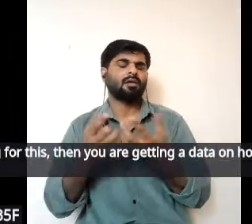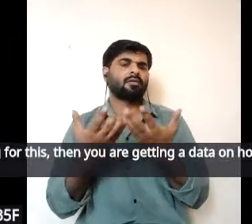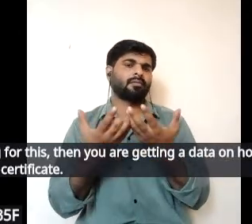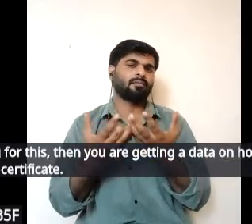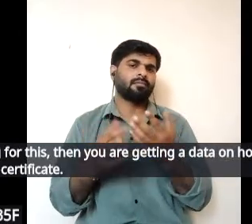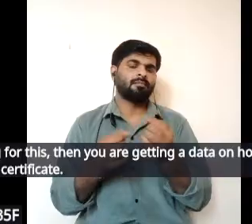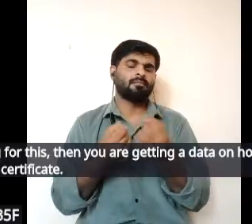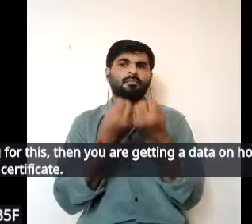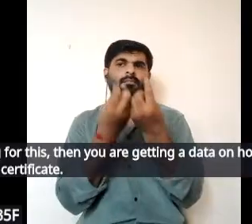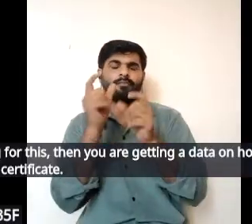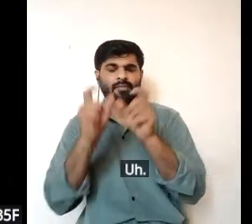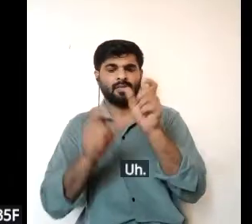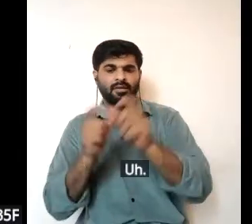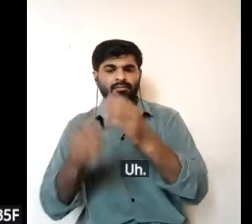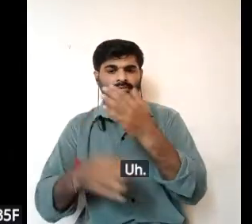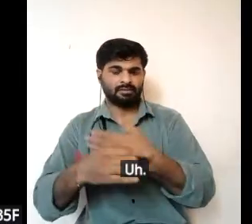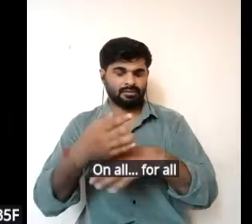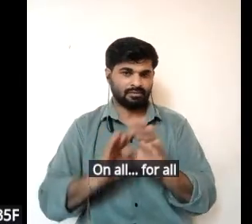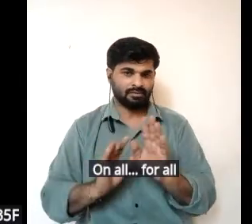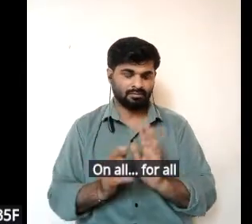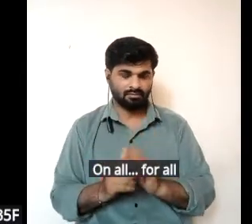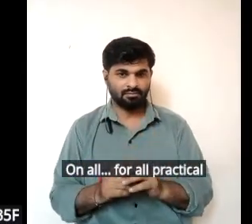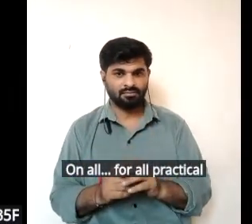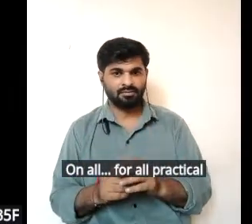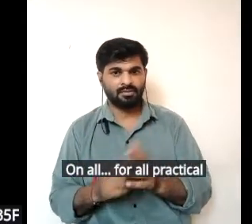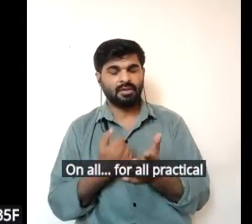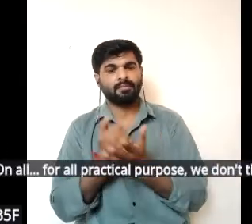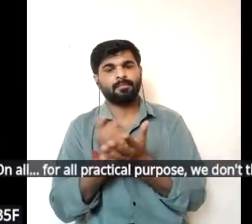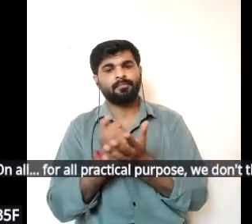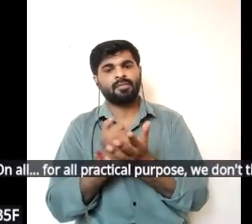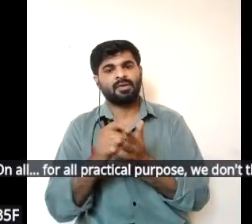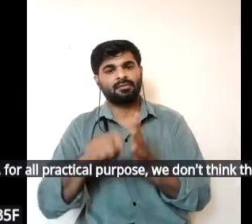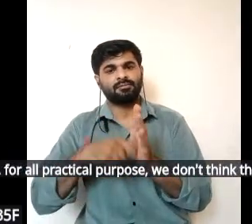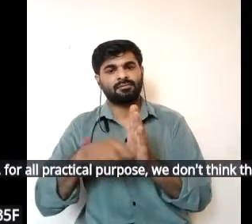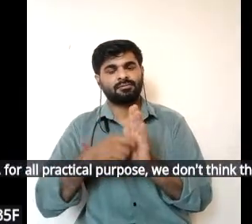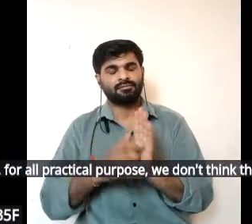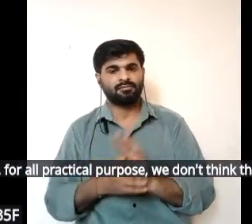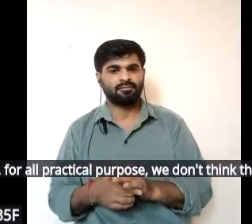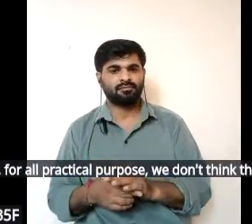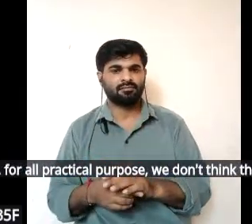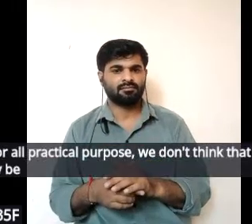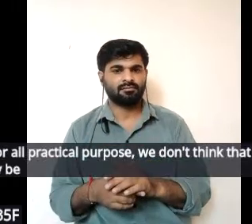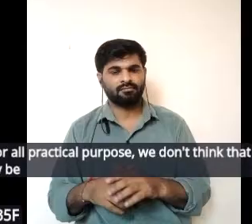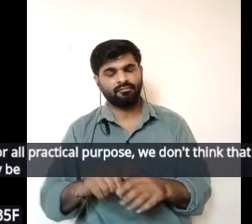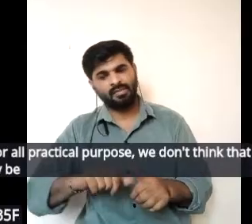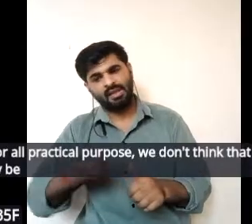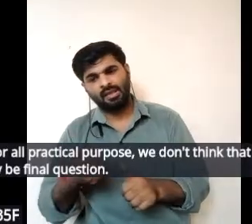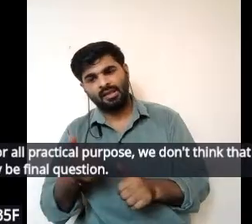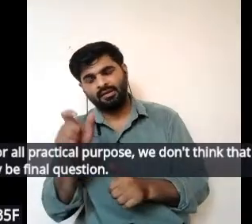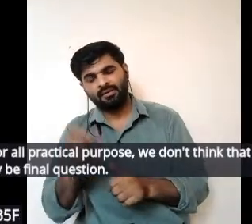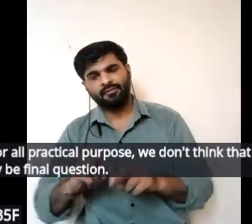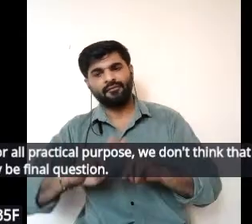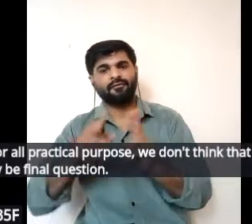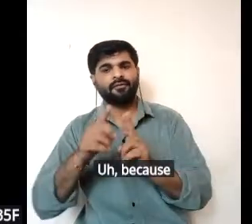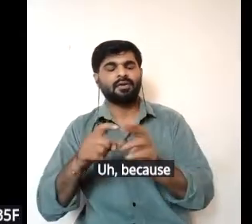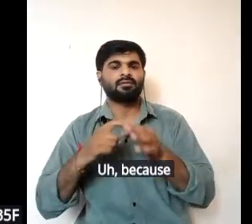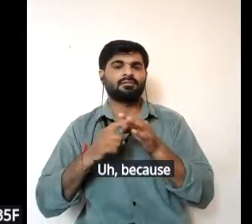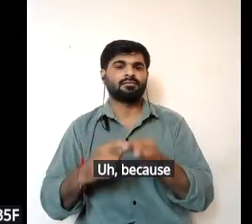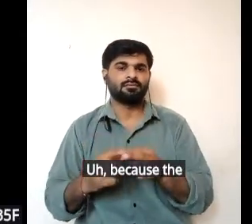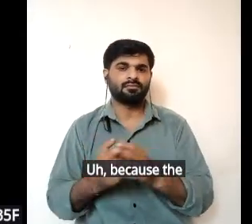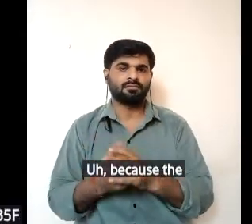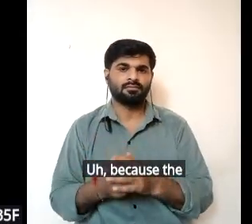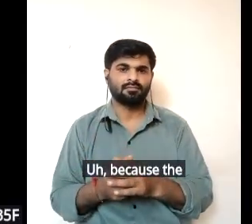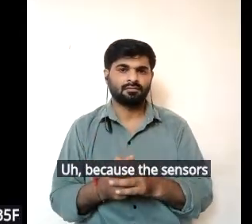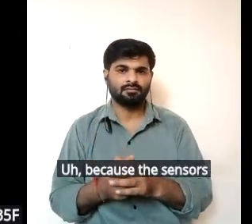But for all practical purpose, we don't think that this will ultimately be final question, because the census,